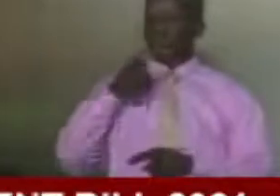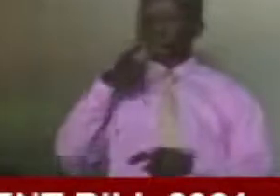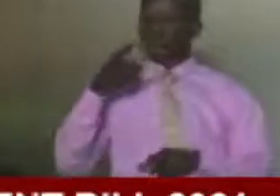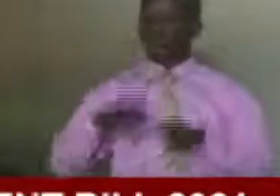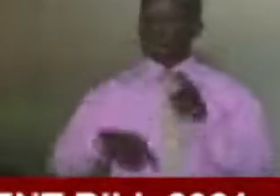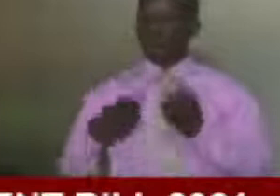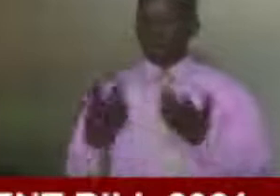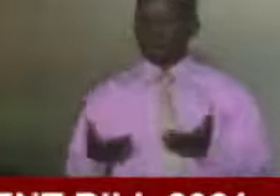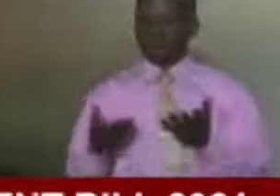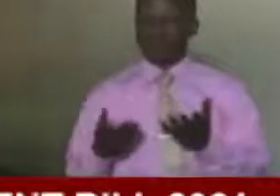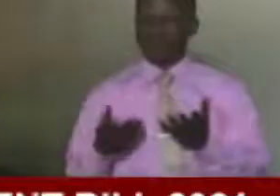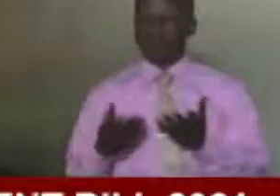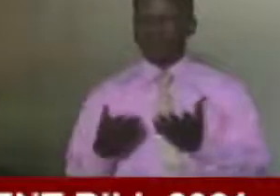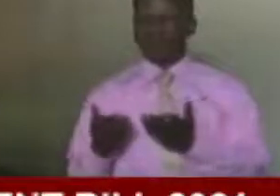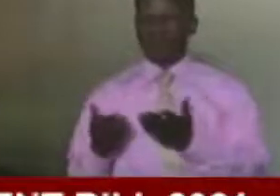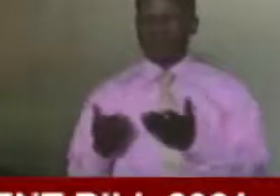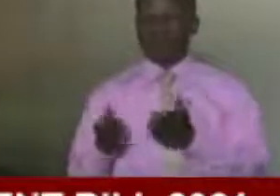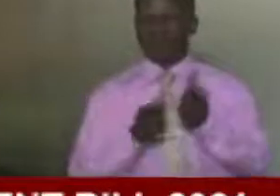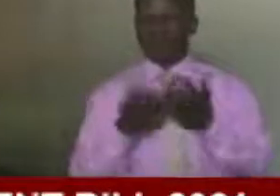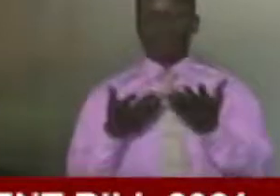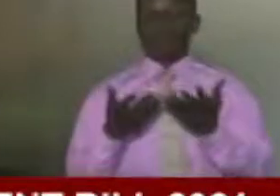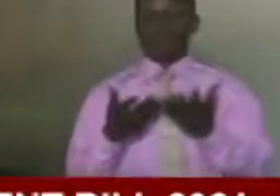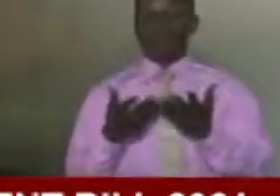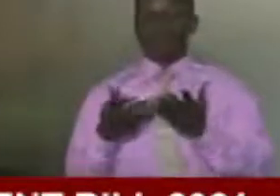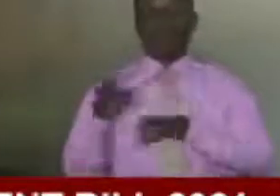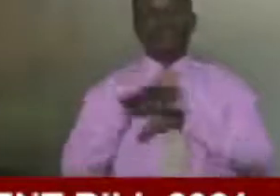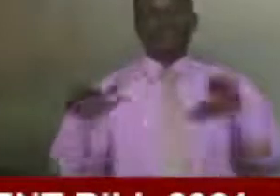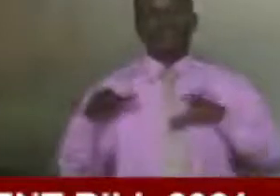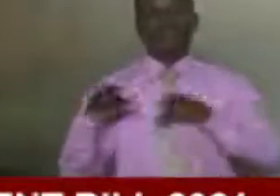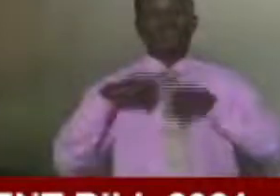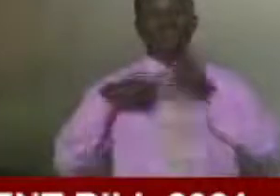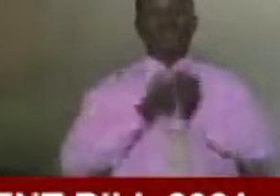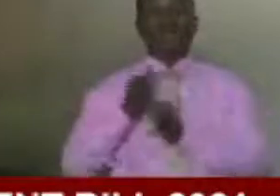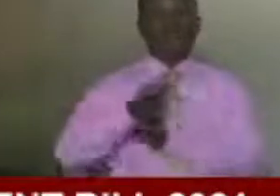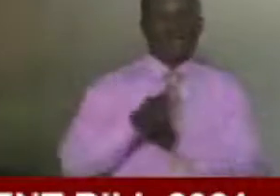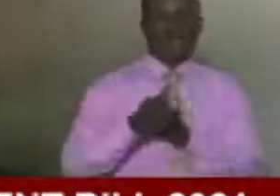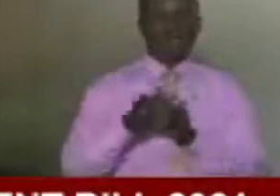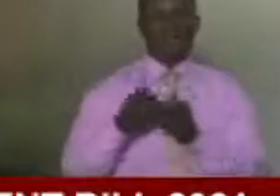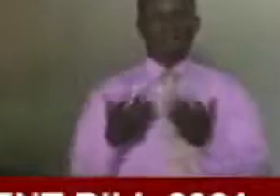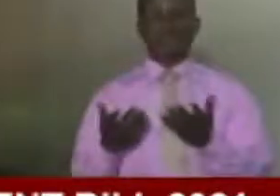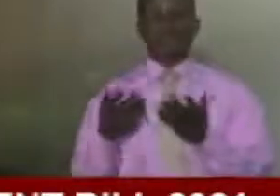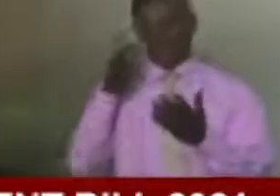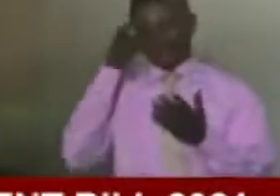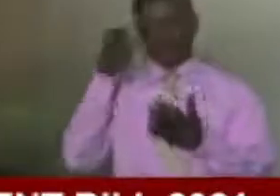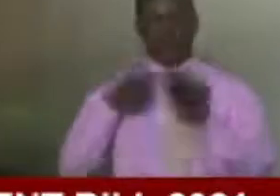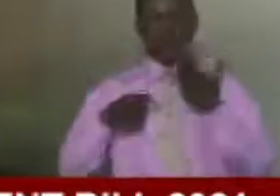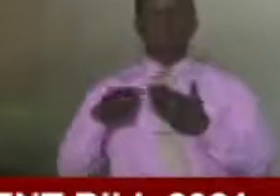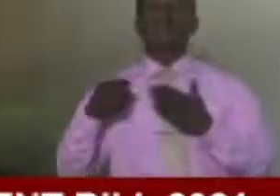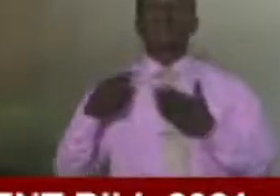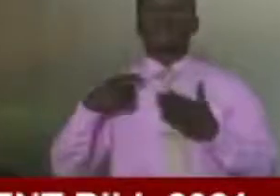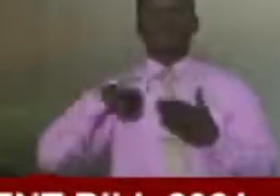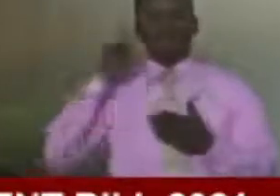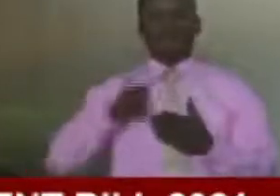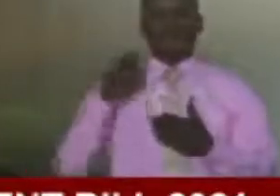baby with the bathwater, you know. Don't go ahead and say, out of ego, as you said, that we must have it,